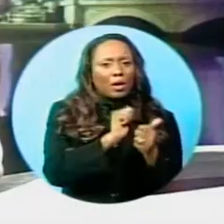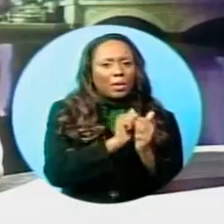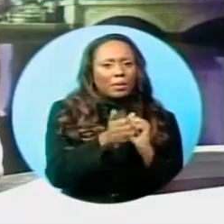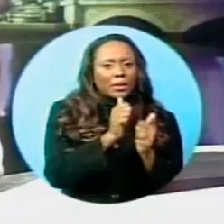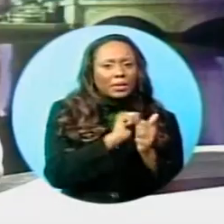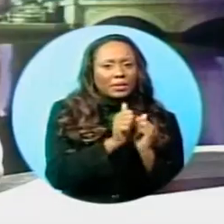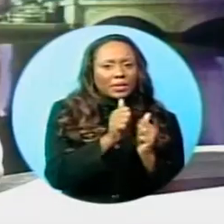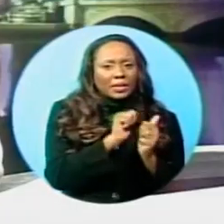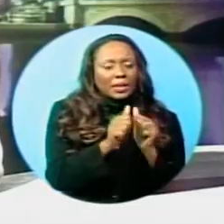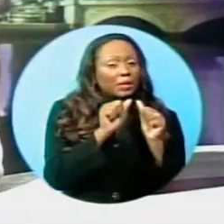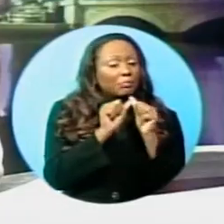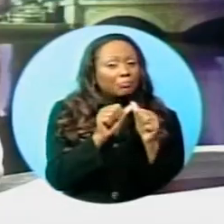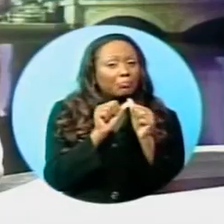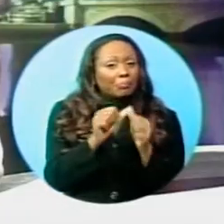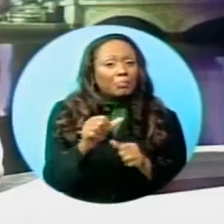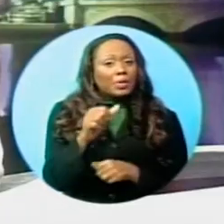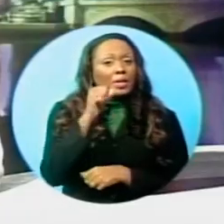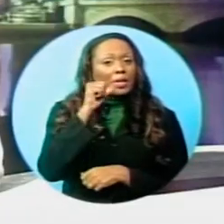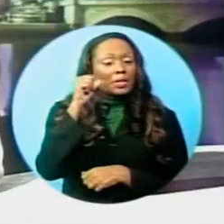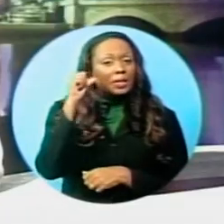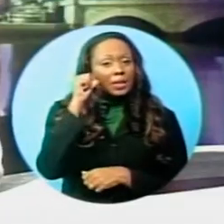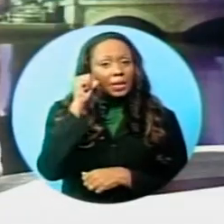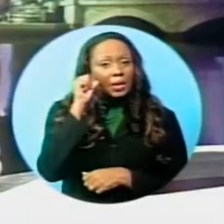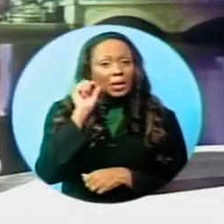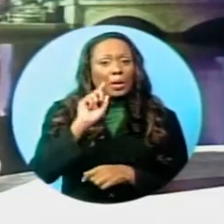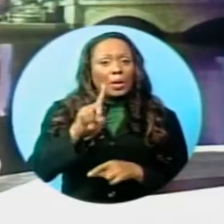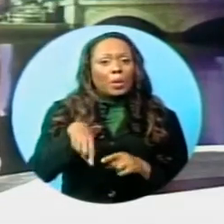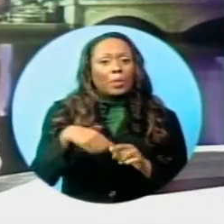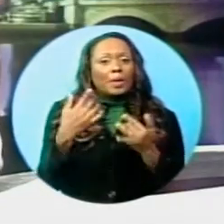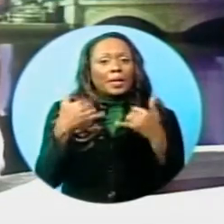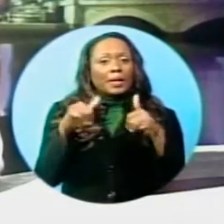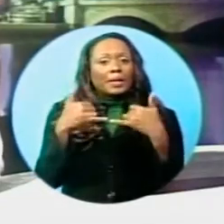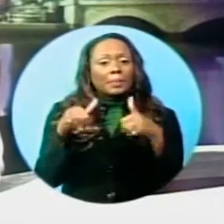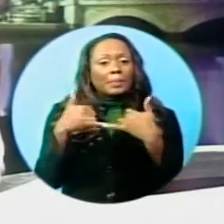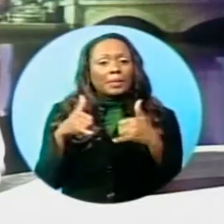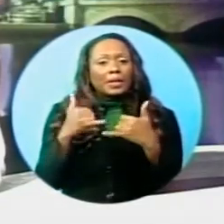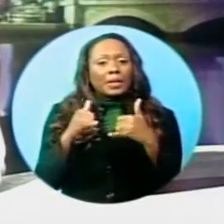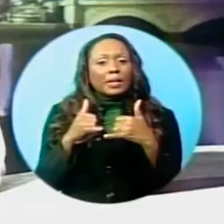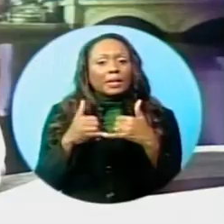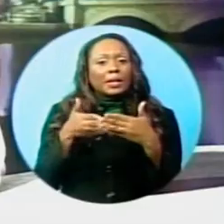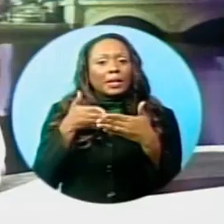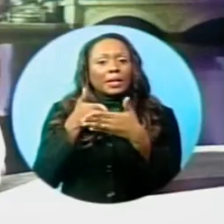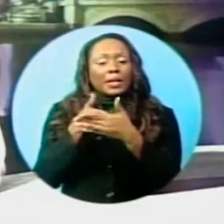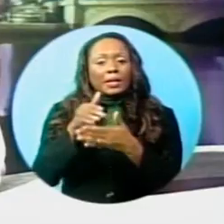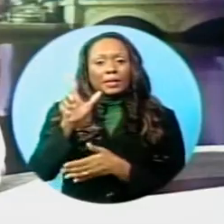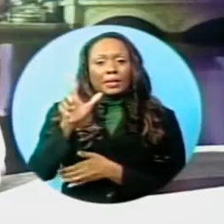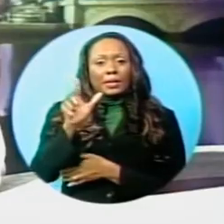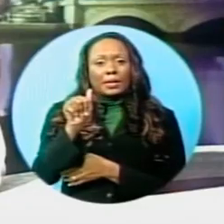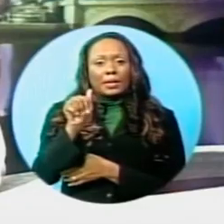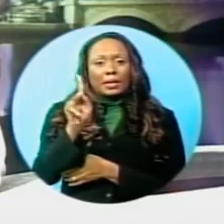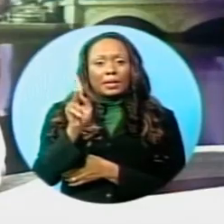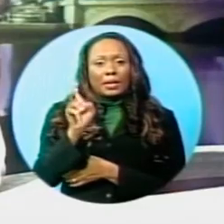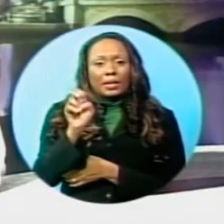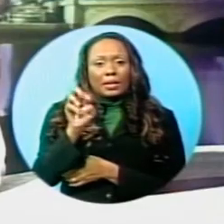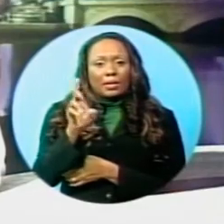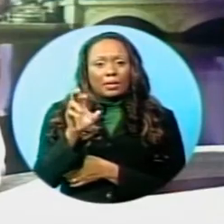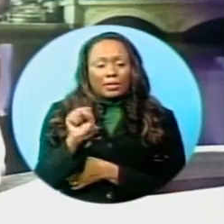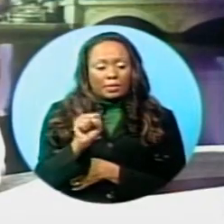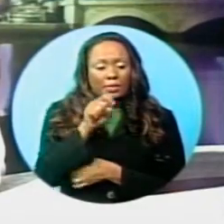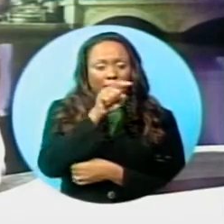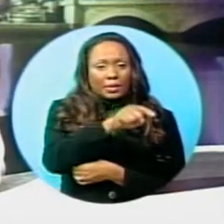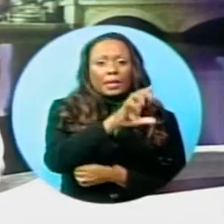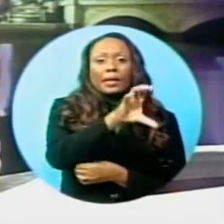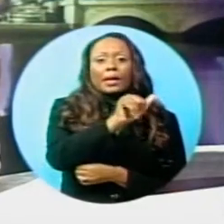Premier League competition continued last evening at the Barbados Community College Gym. The Cavs only trailed once during their matchup with